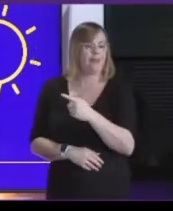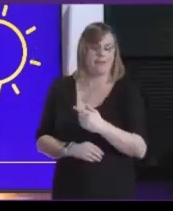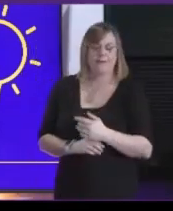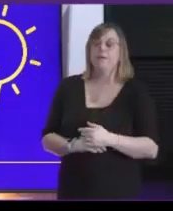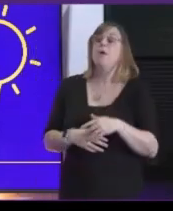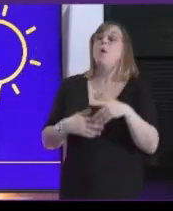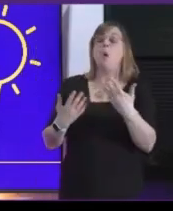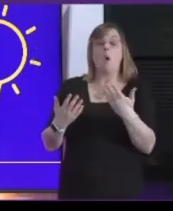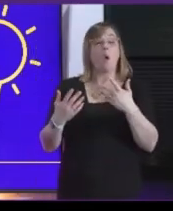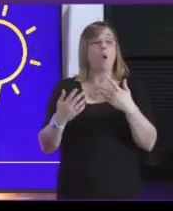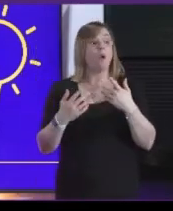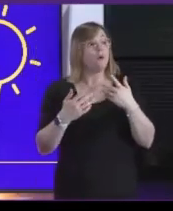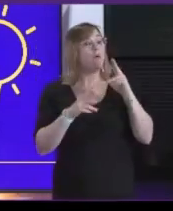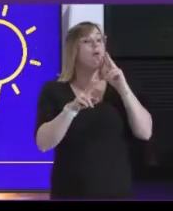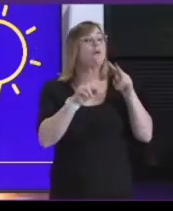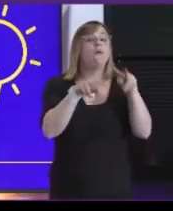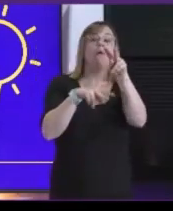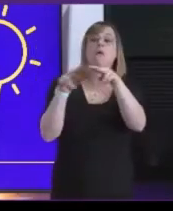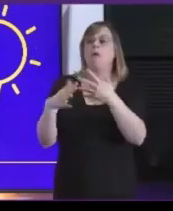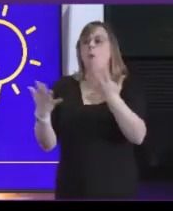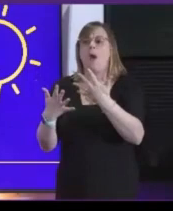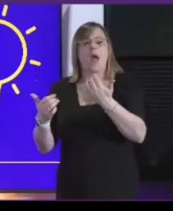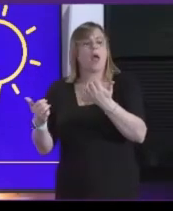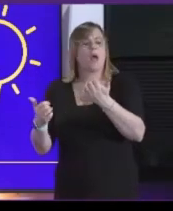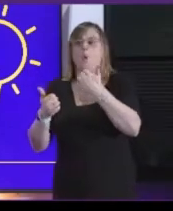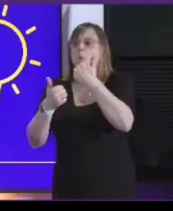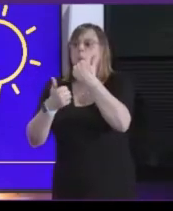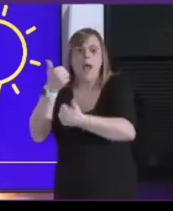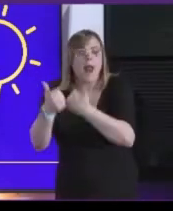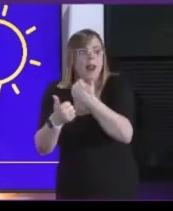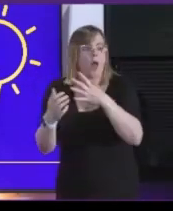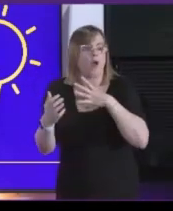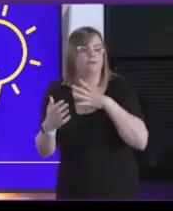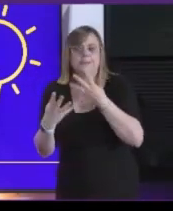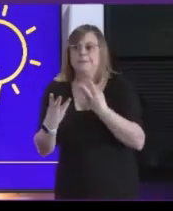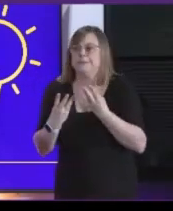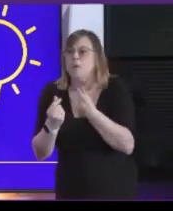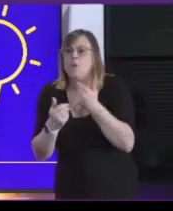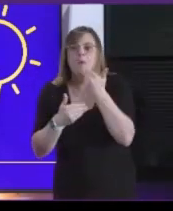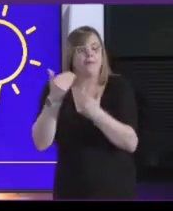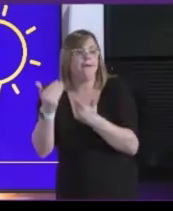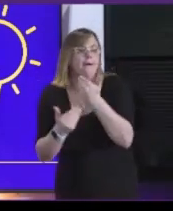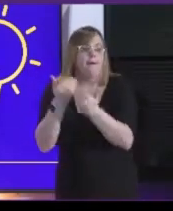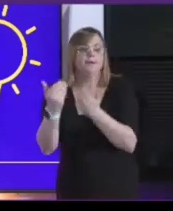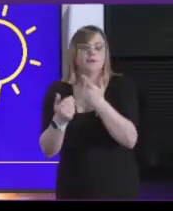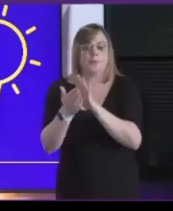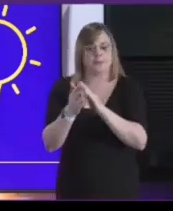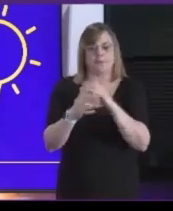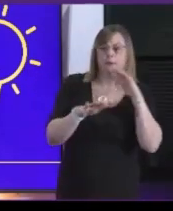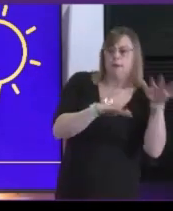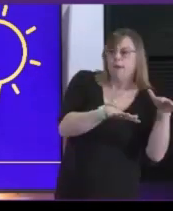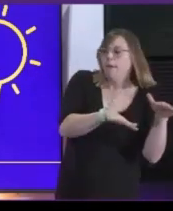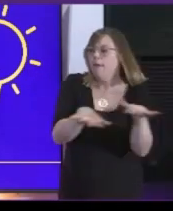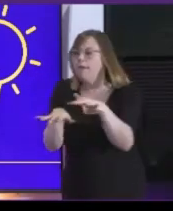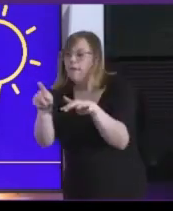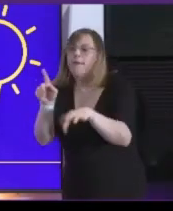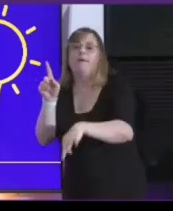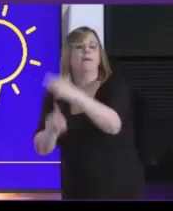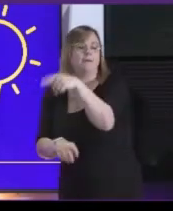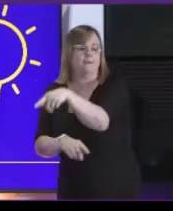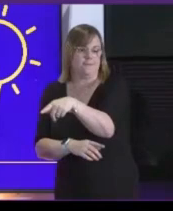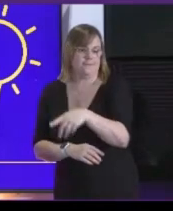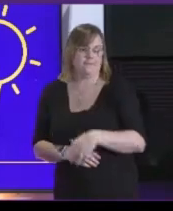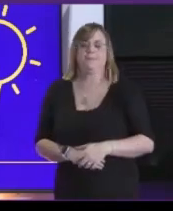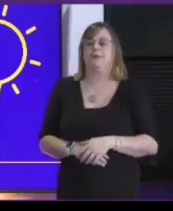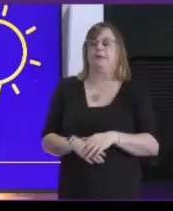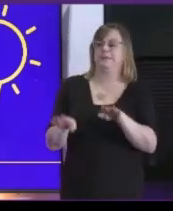or where things are going well to amplify and encourage others to focus in that area. The Act applies